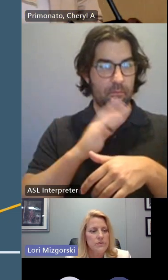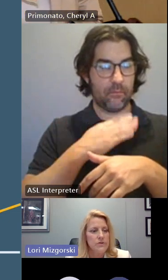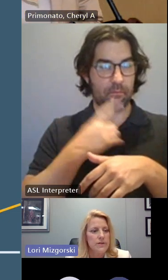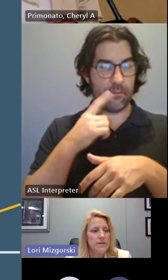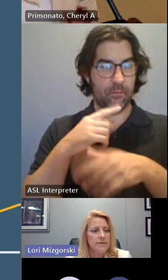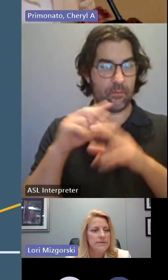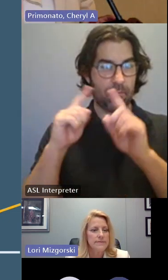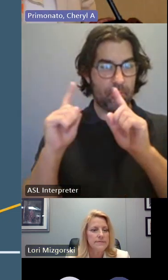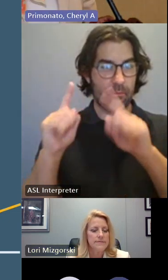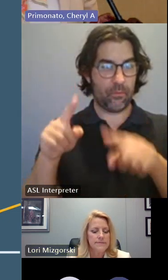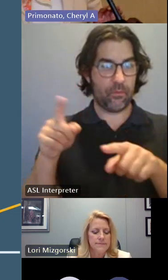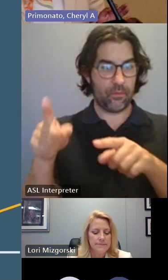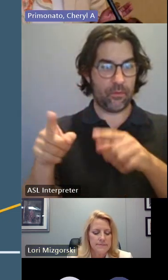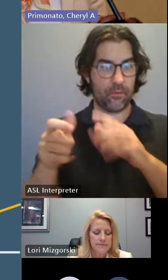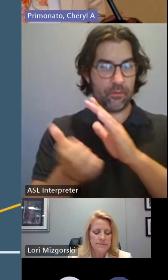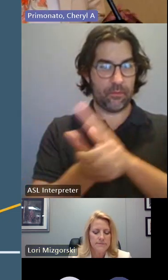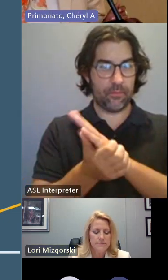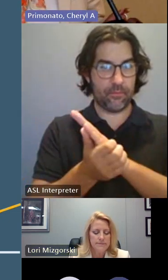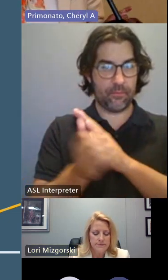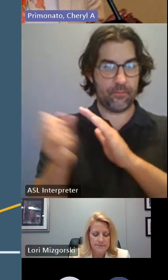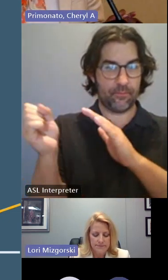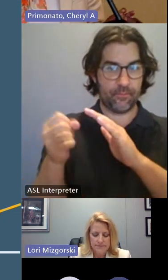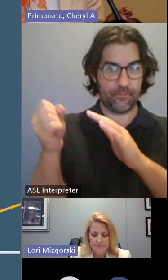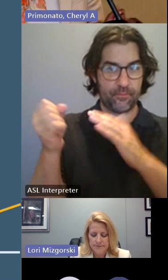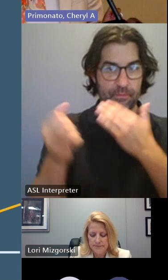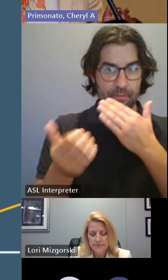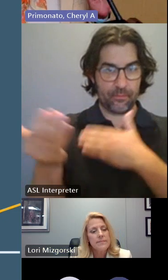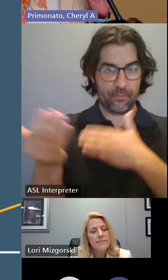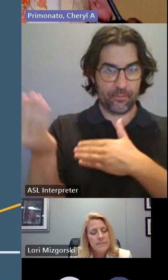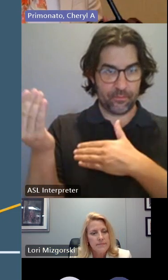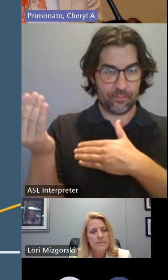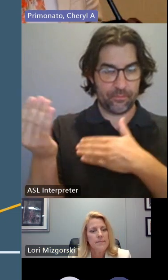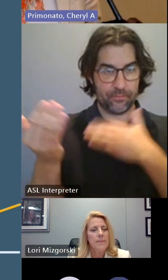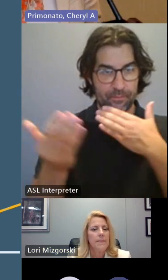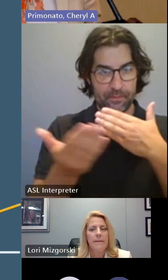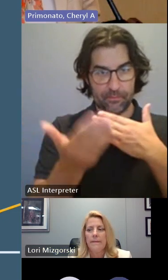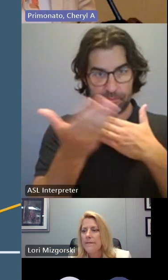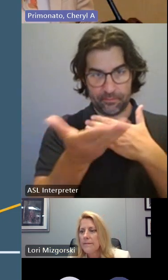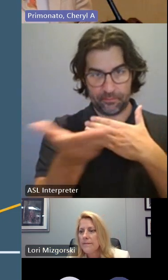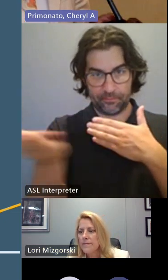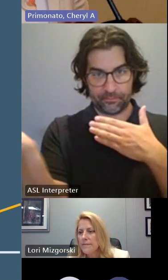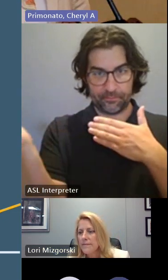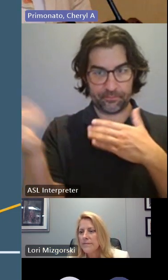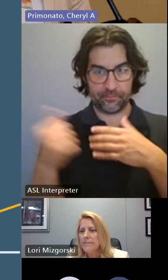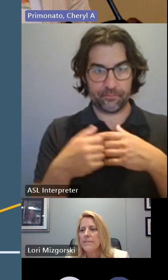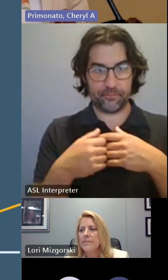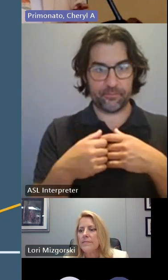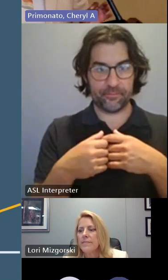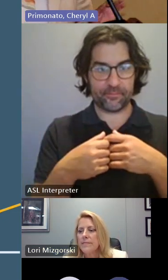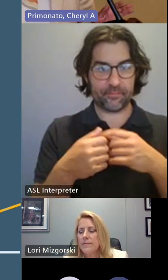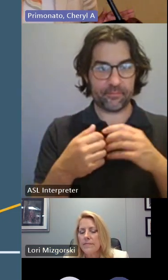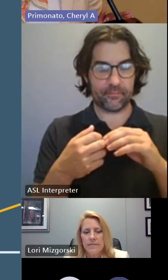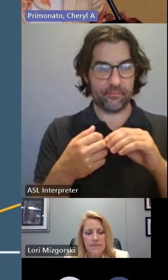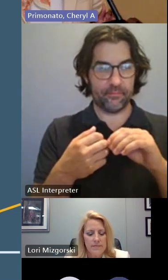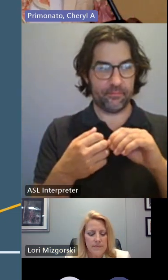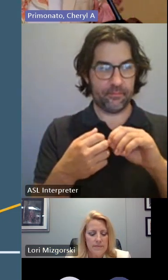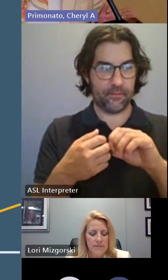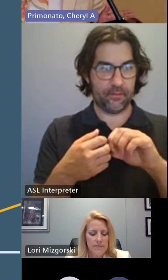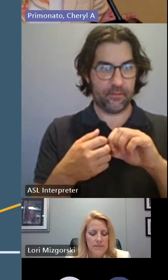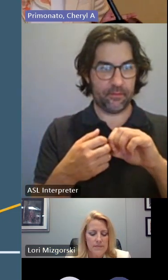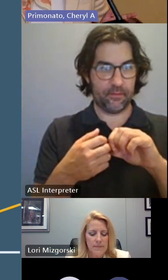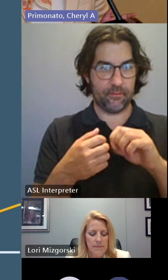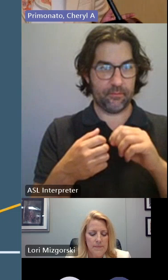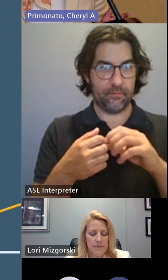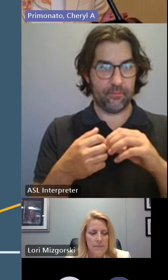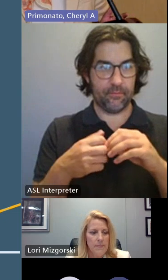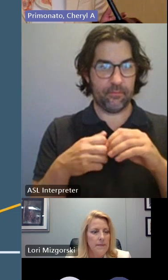this resolution? Yes, Madam Chair. Good morning, and good morning, other honorable members of the committee and the board. Procurement has